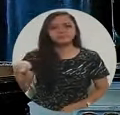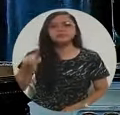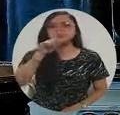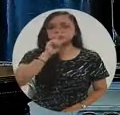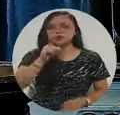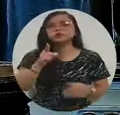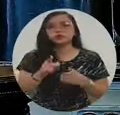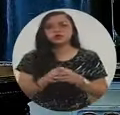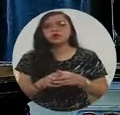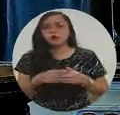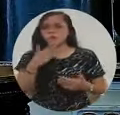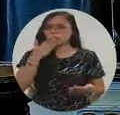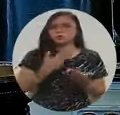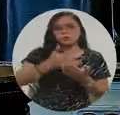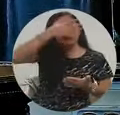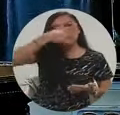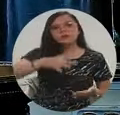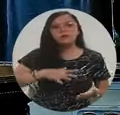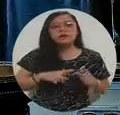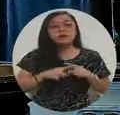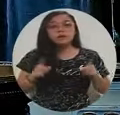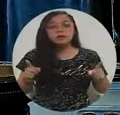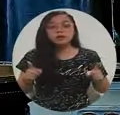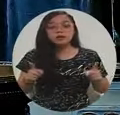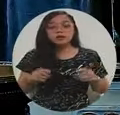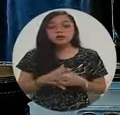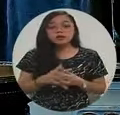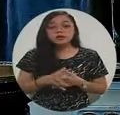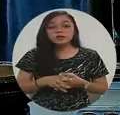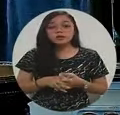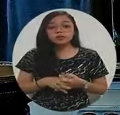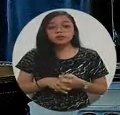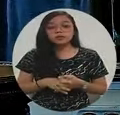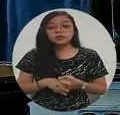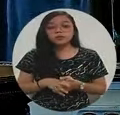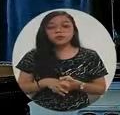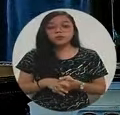He's a great man. To me, whenever you read the New Testament, the epistles,